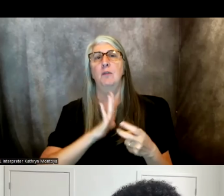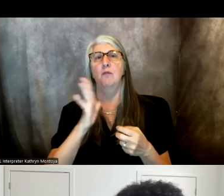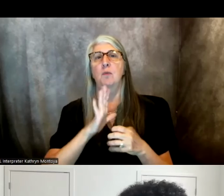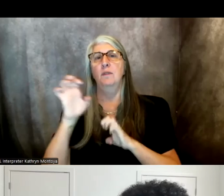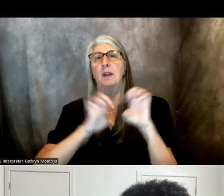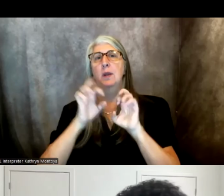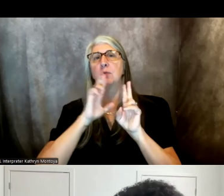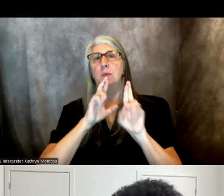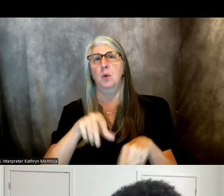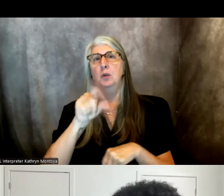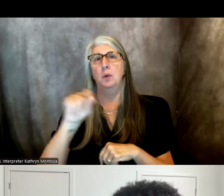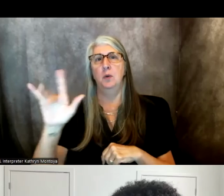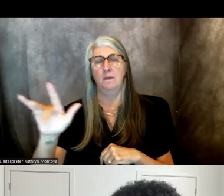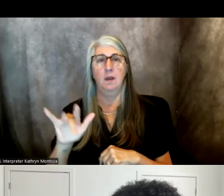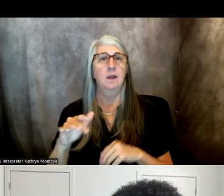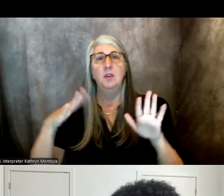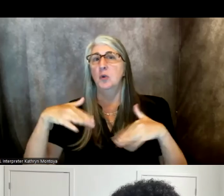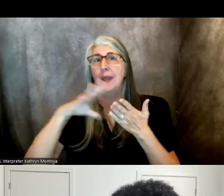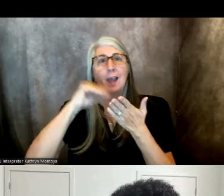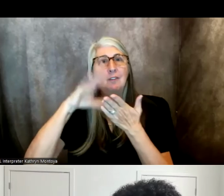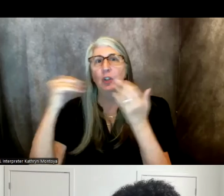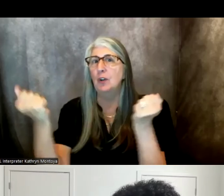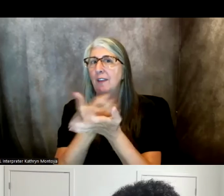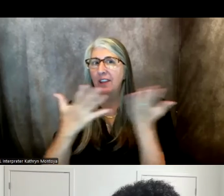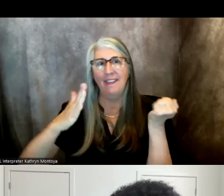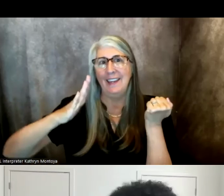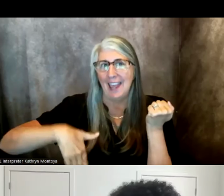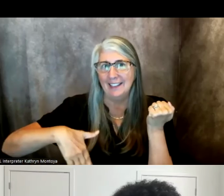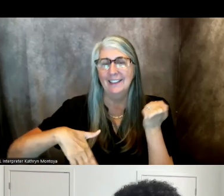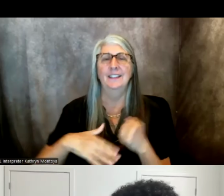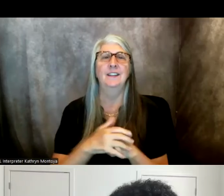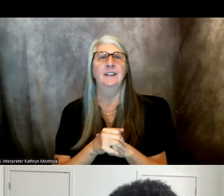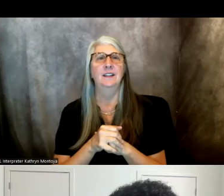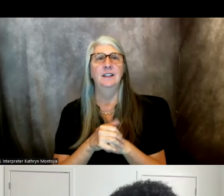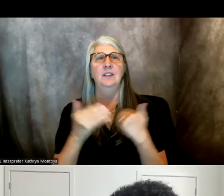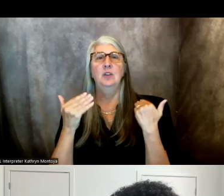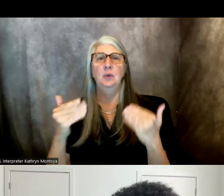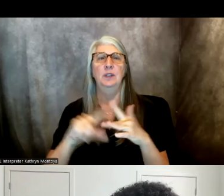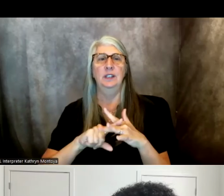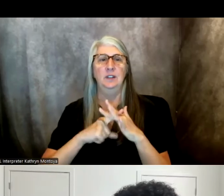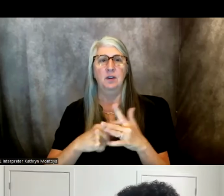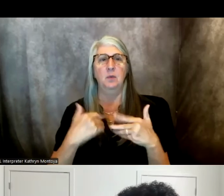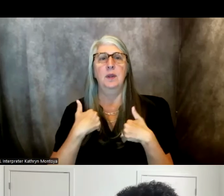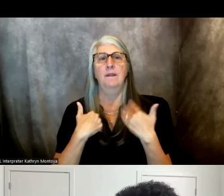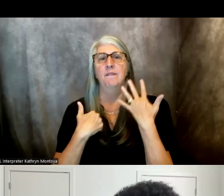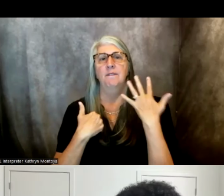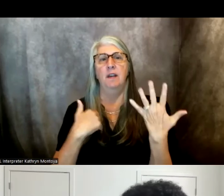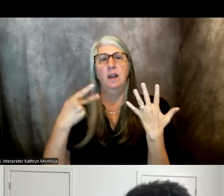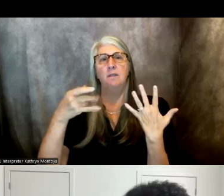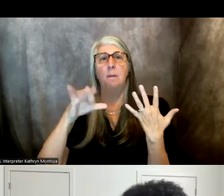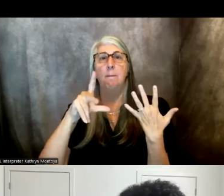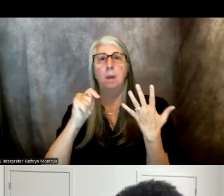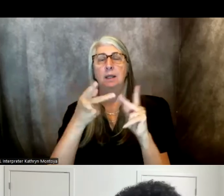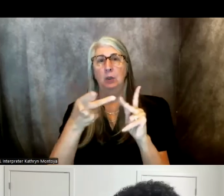out in 2025. So we haven't learned all that there is to be learned quite yet. But jumping right in, we had 5 pilot sites throughout the